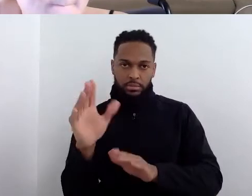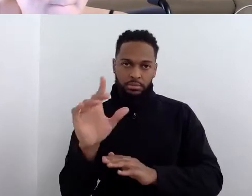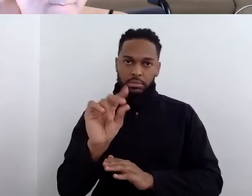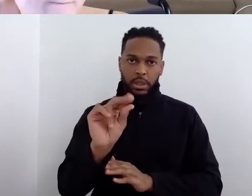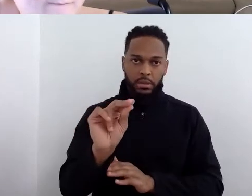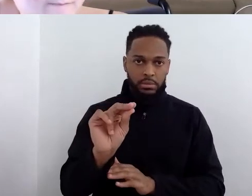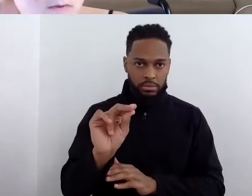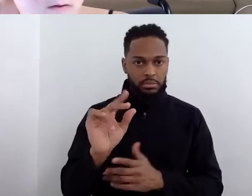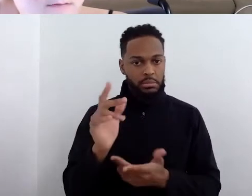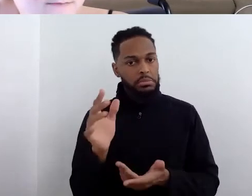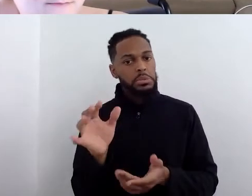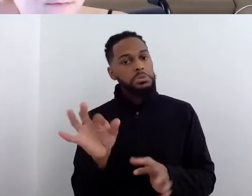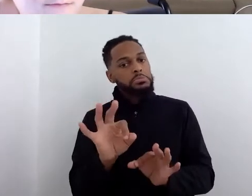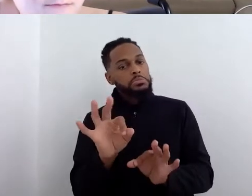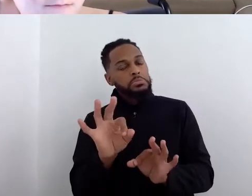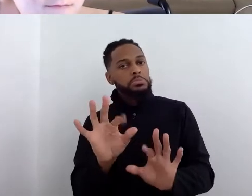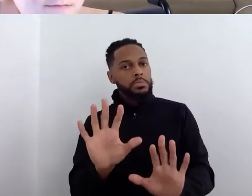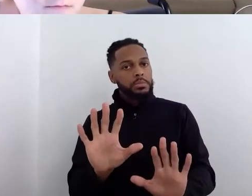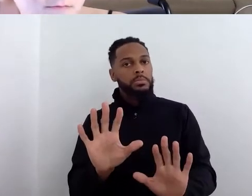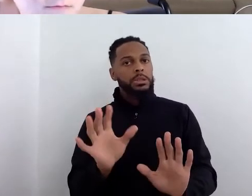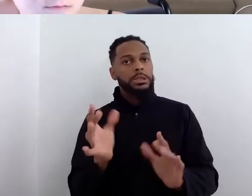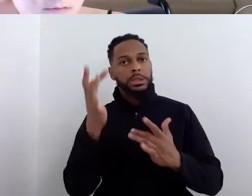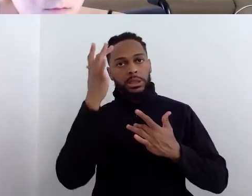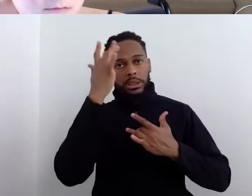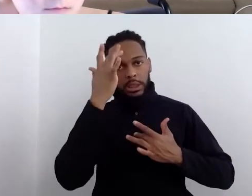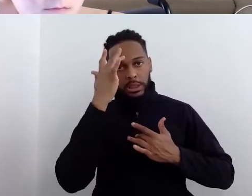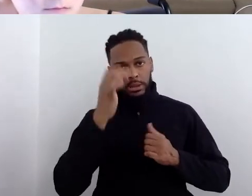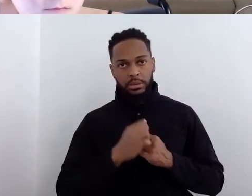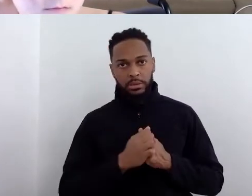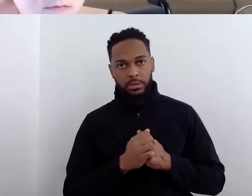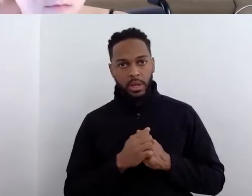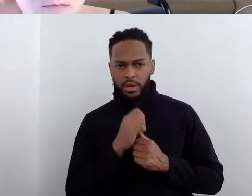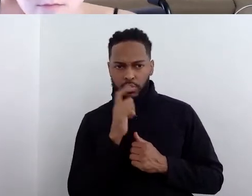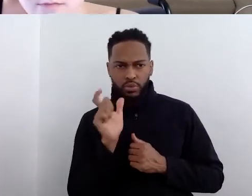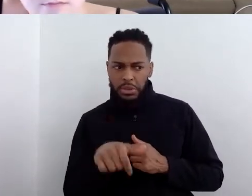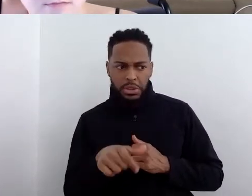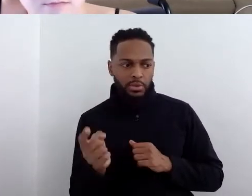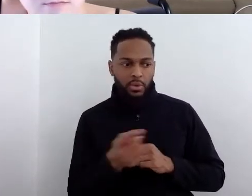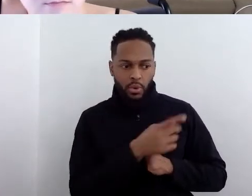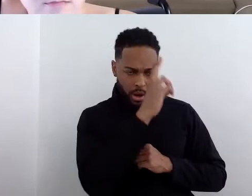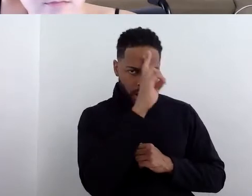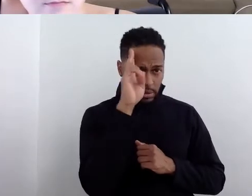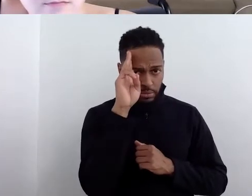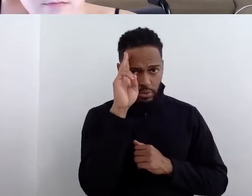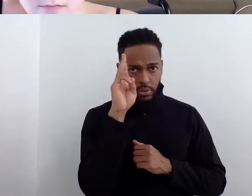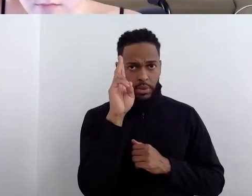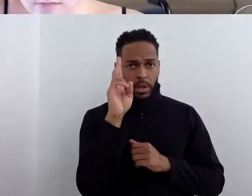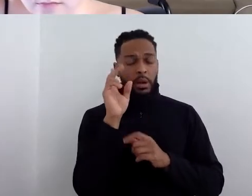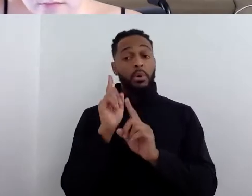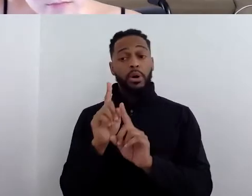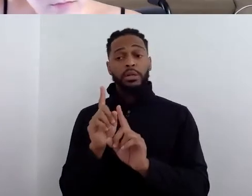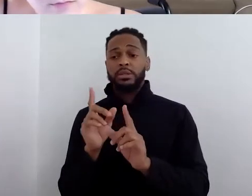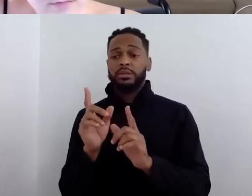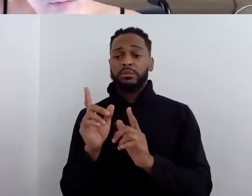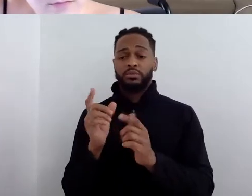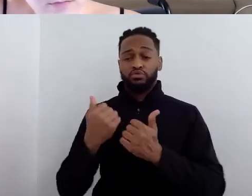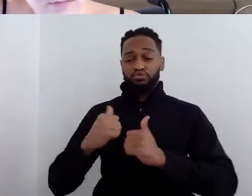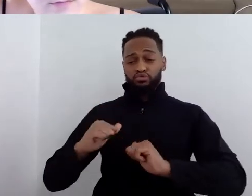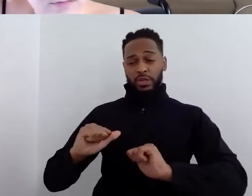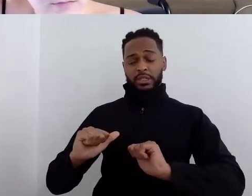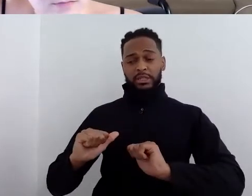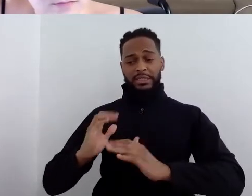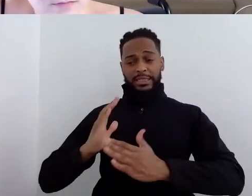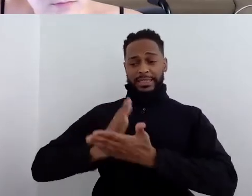we would also want to keep the spread from happening as much as possible. But the most important thing, is we want to keep you safe. So any